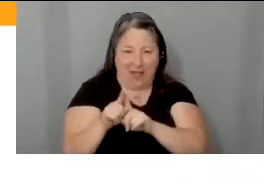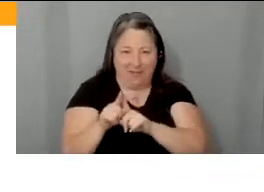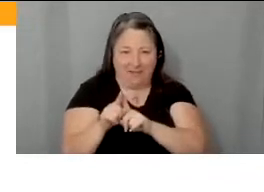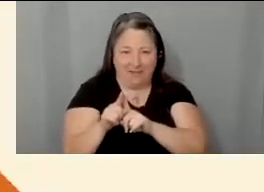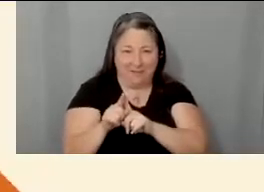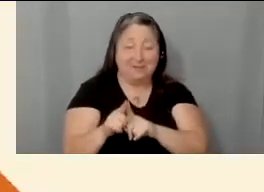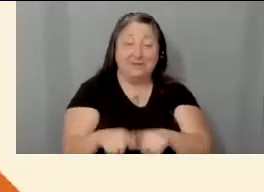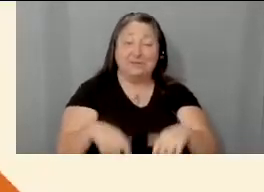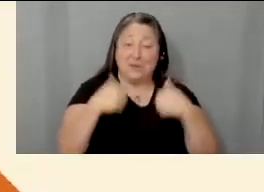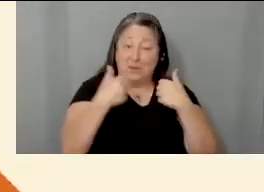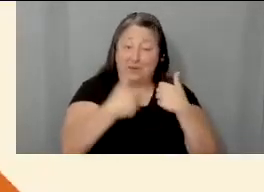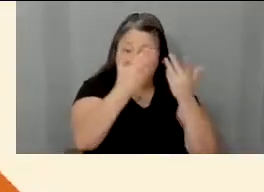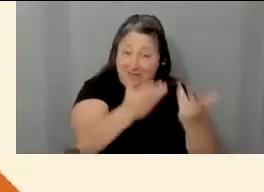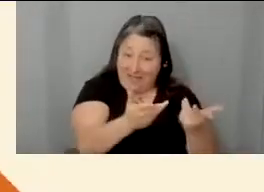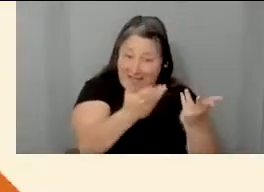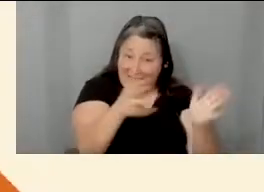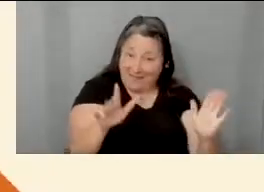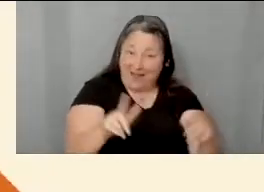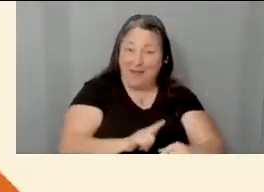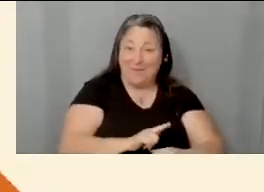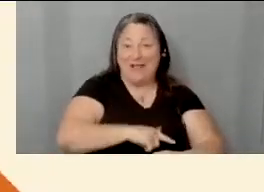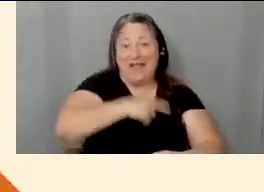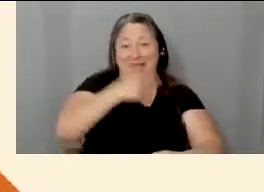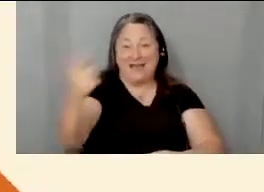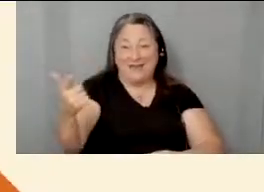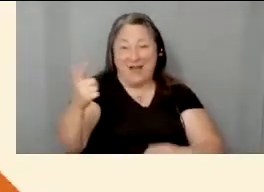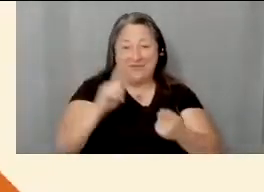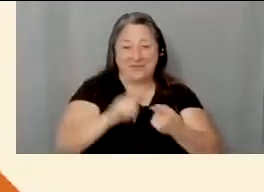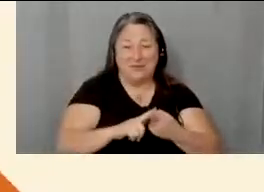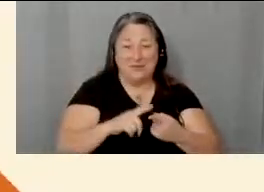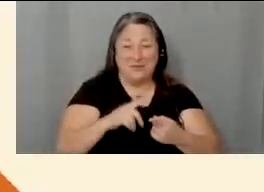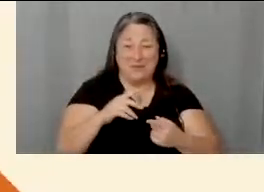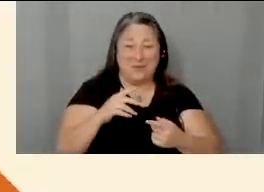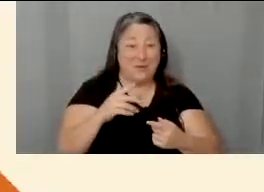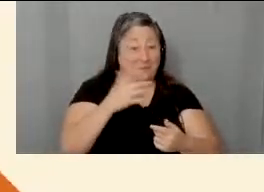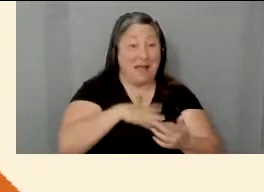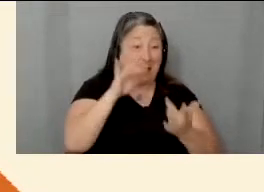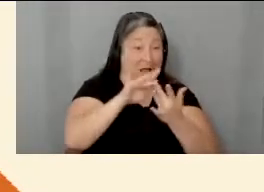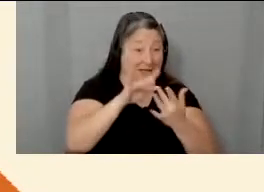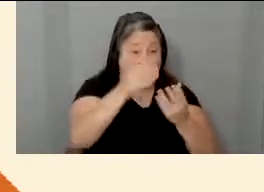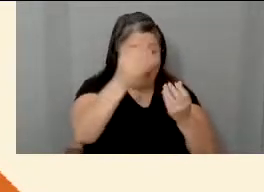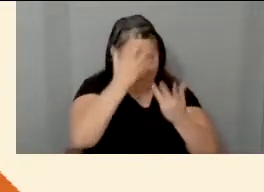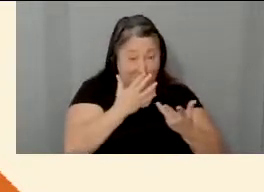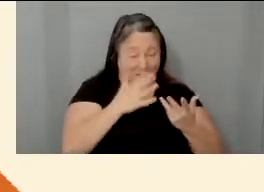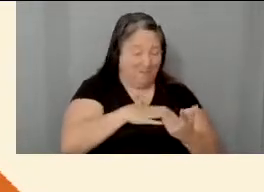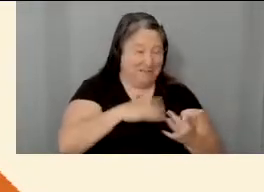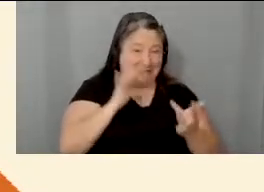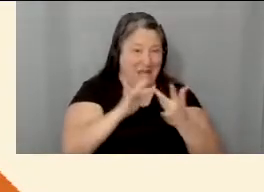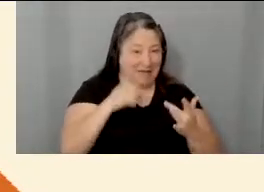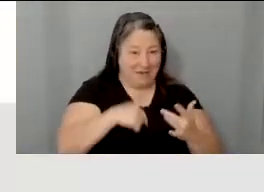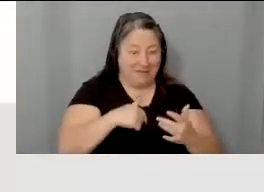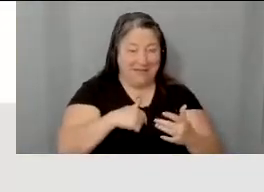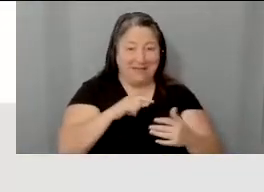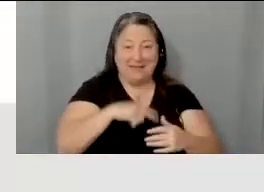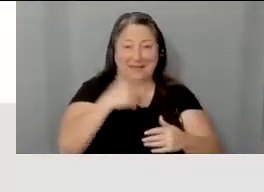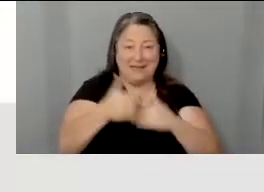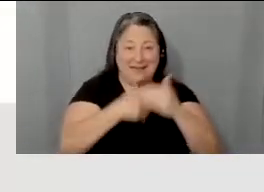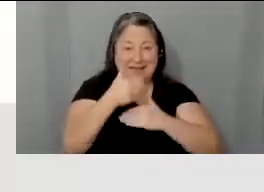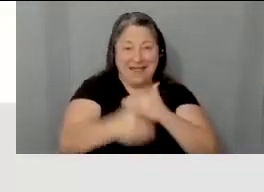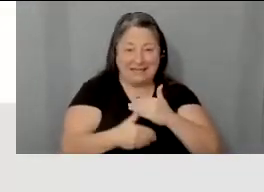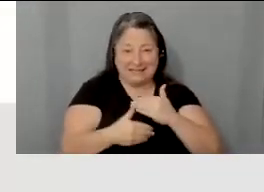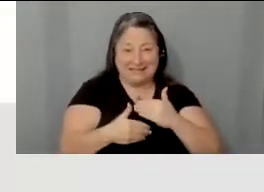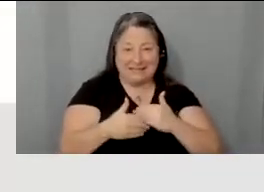that, I'm going to hand it off to, yep, my contact info. Please do reach out. I'm going to hand it off to Sarah or back to